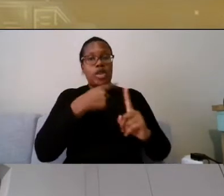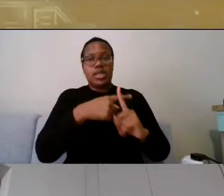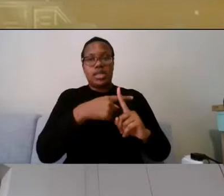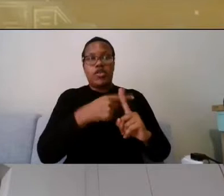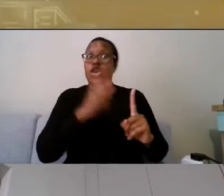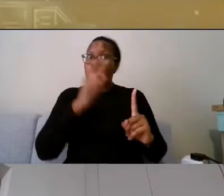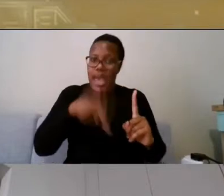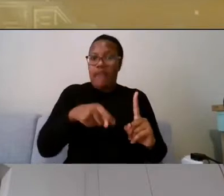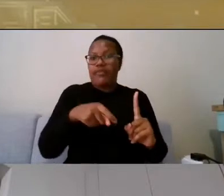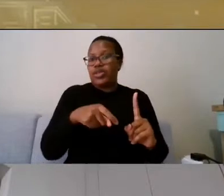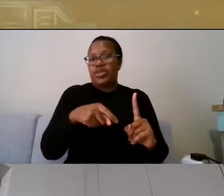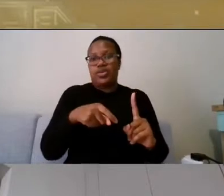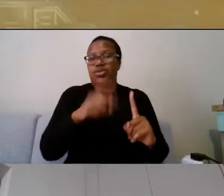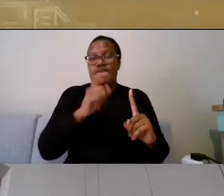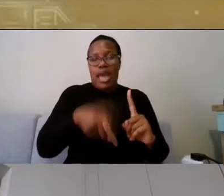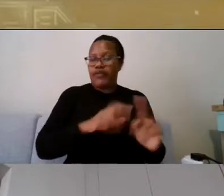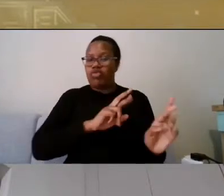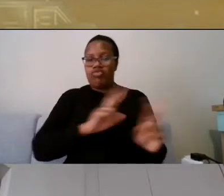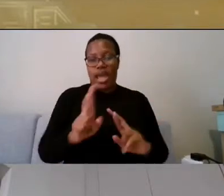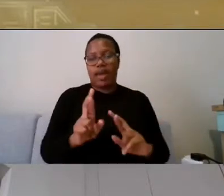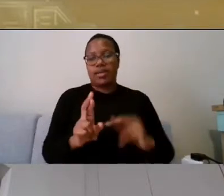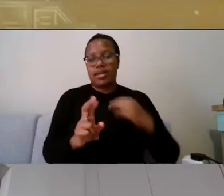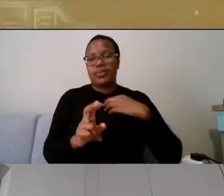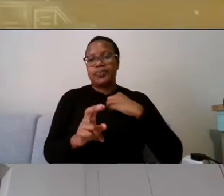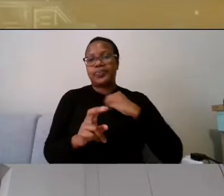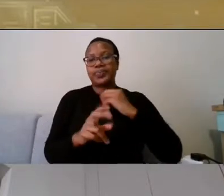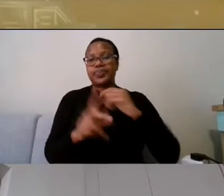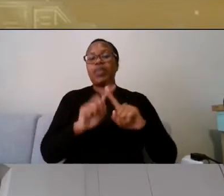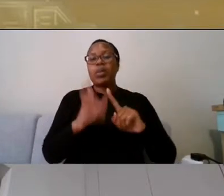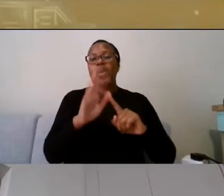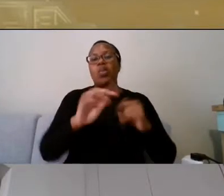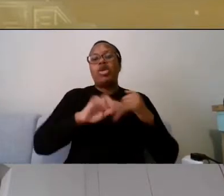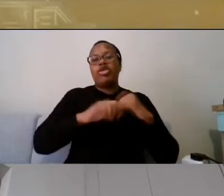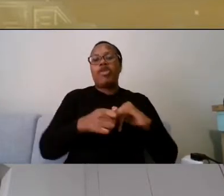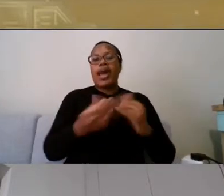to react. So, but we will try and get more